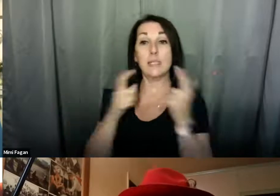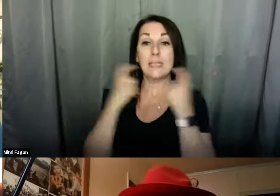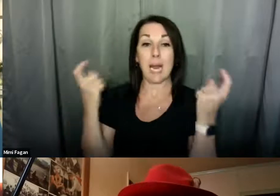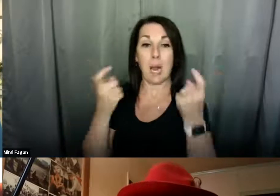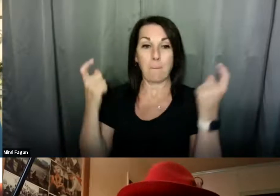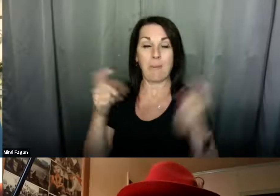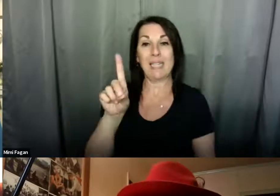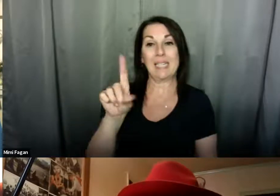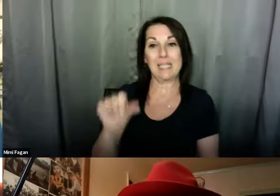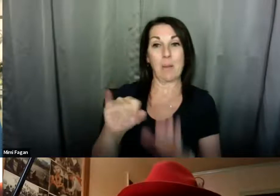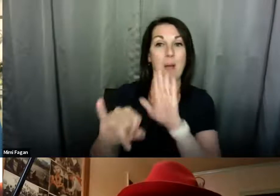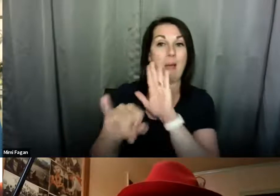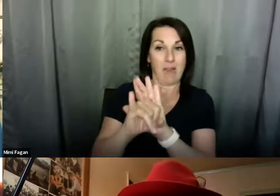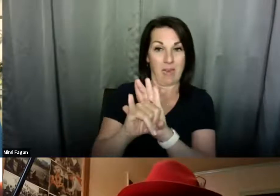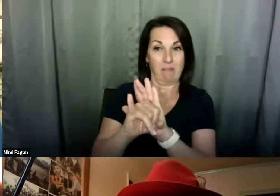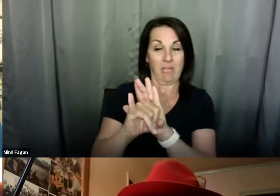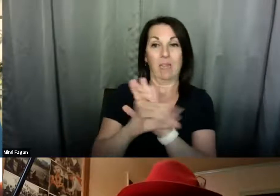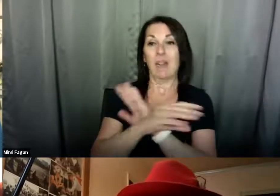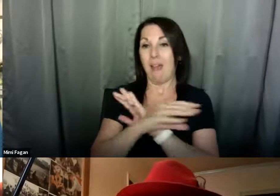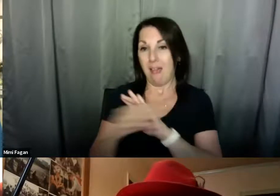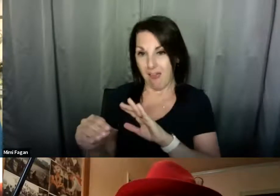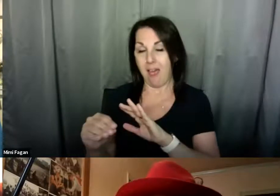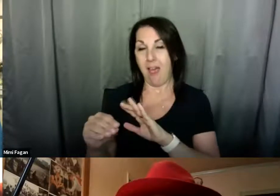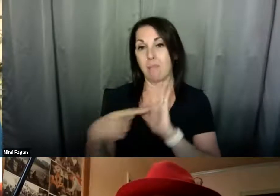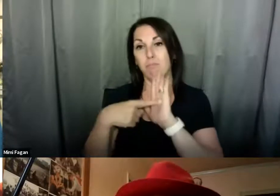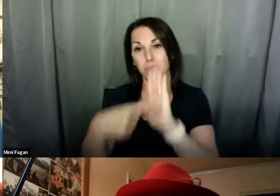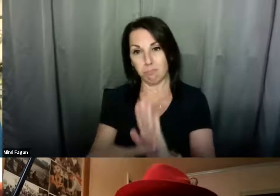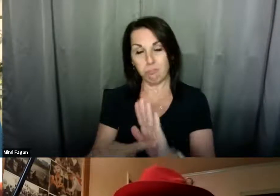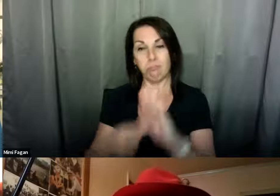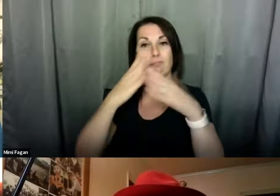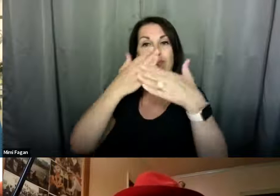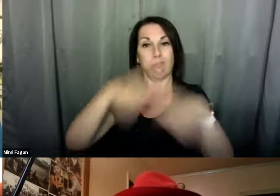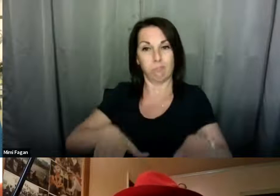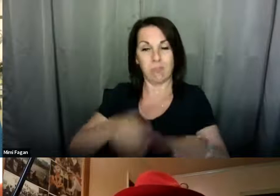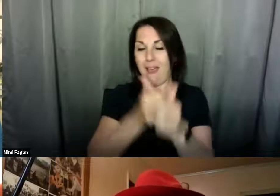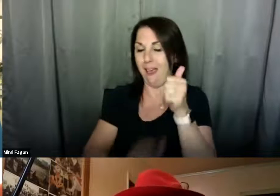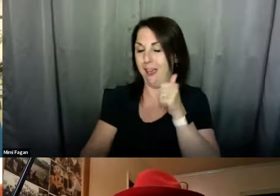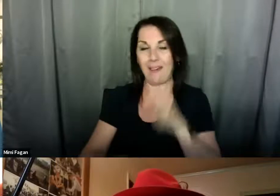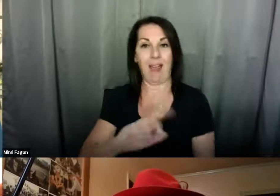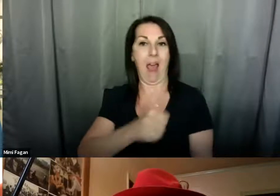disabled identity and critique disabling barriers and attitudes.